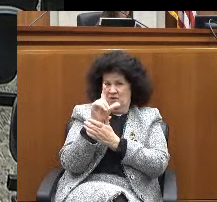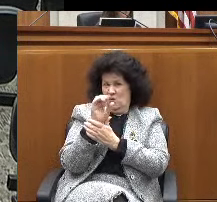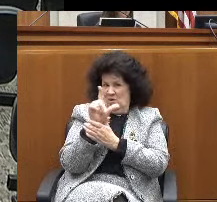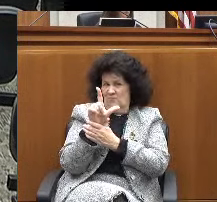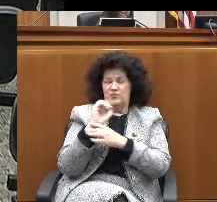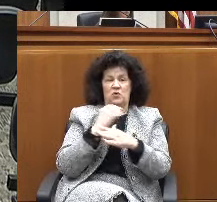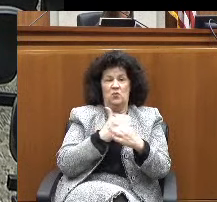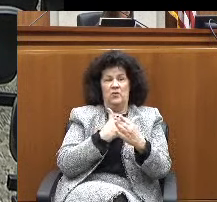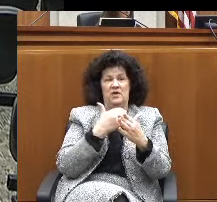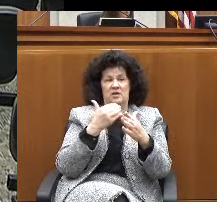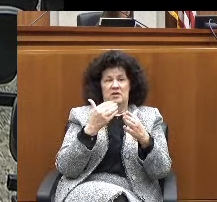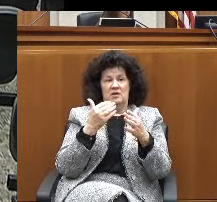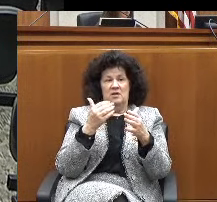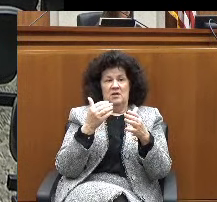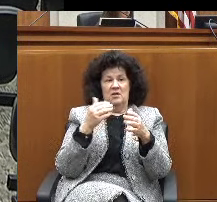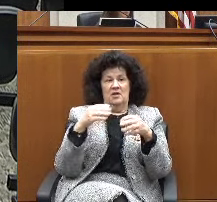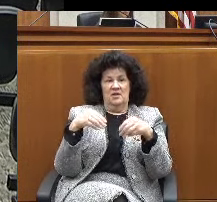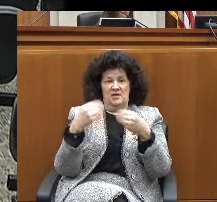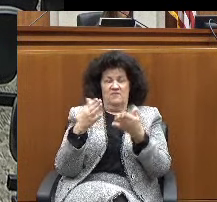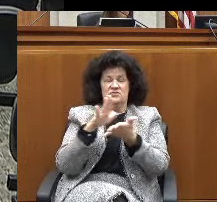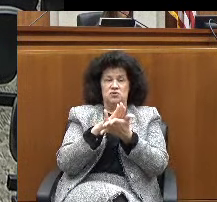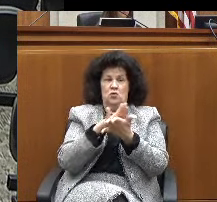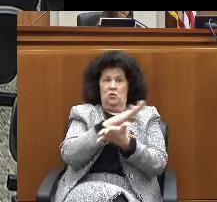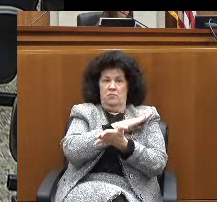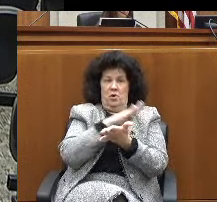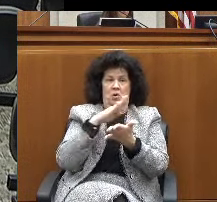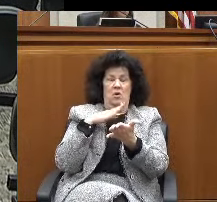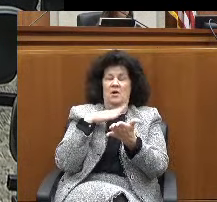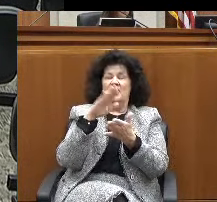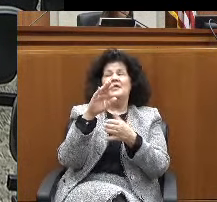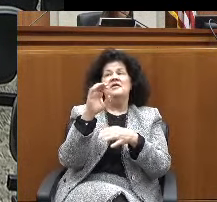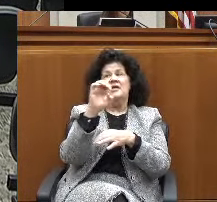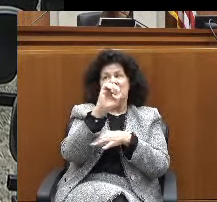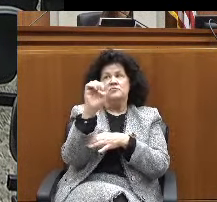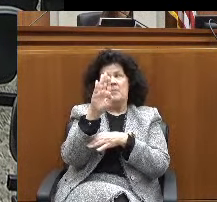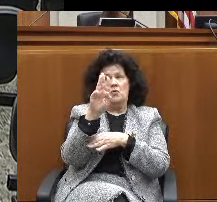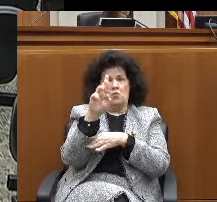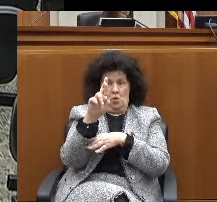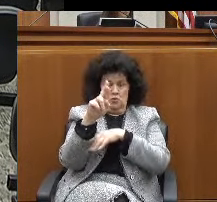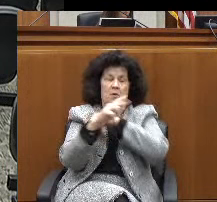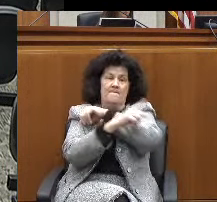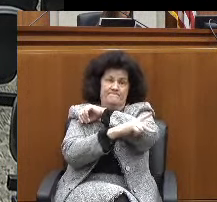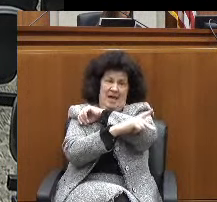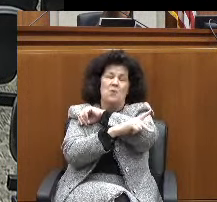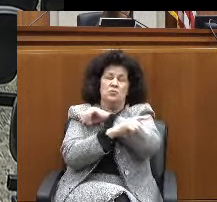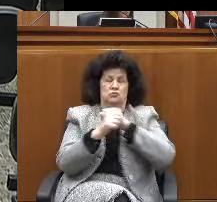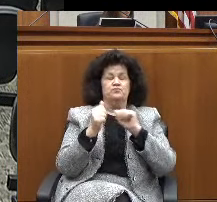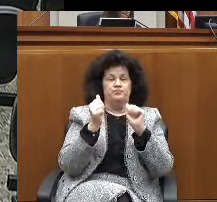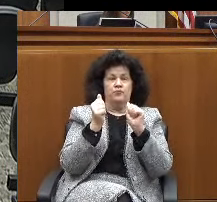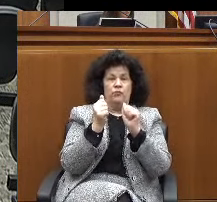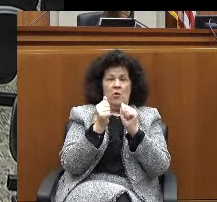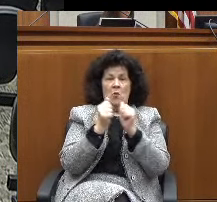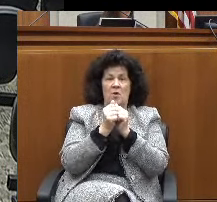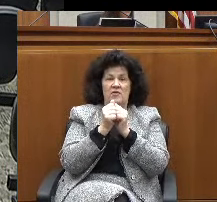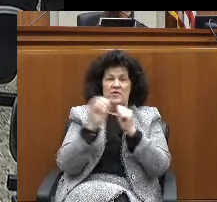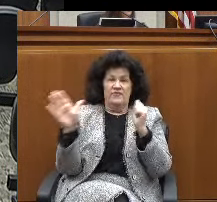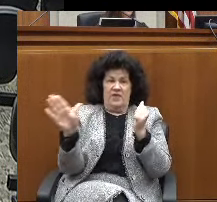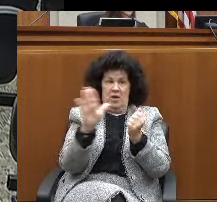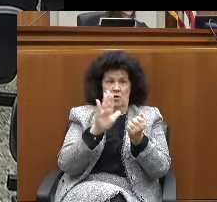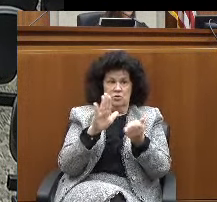the East Baton Rouge Parish School Board or school district rather, with their school nurses and school health assistants.